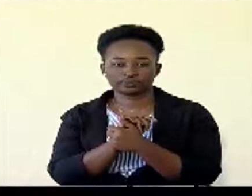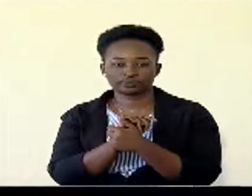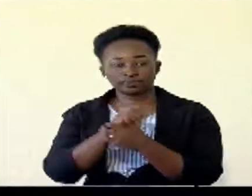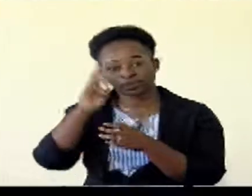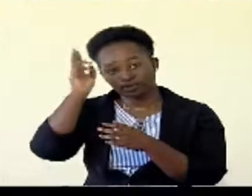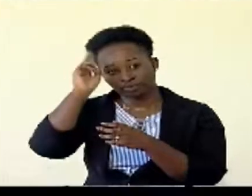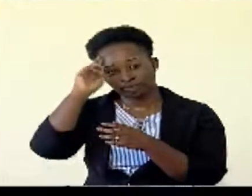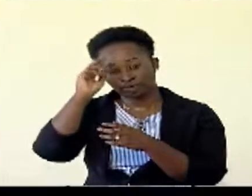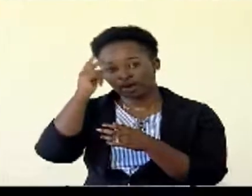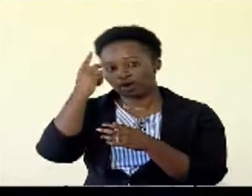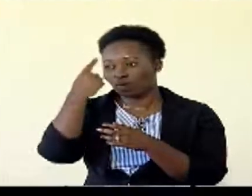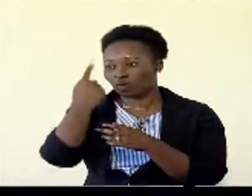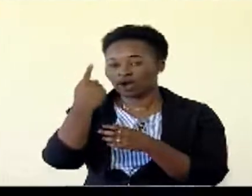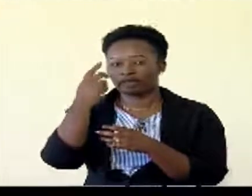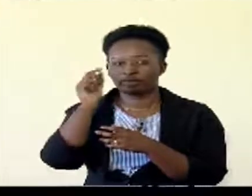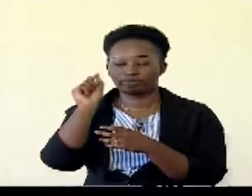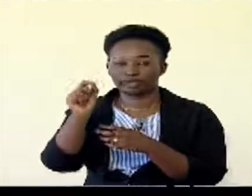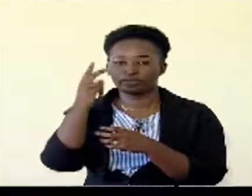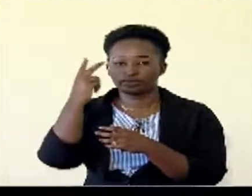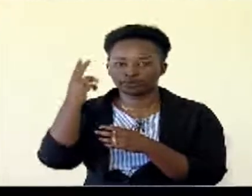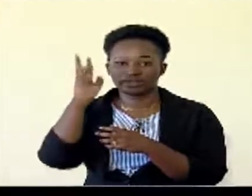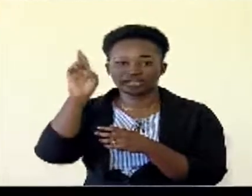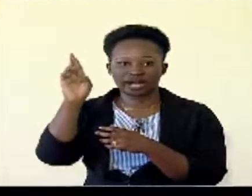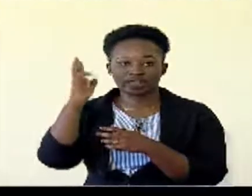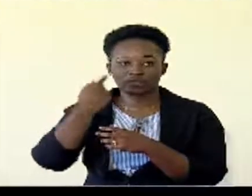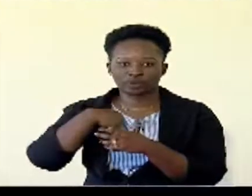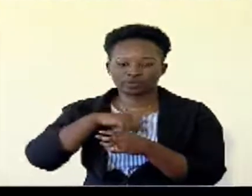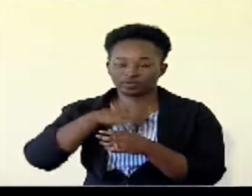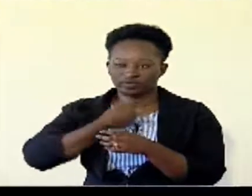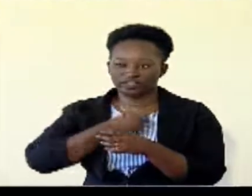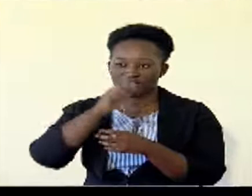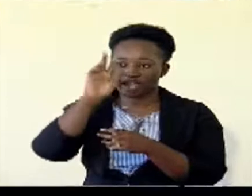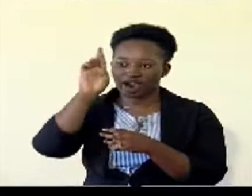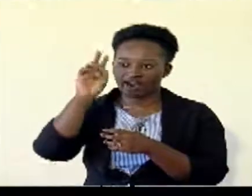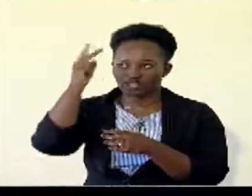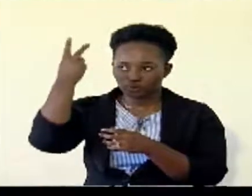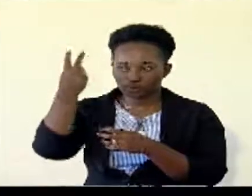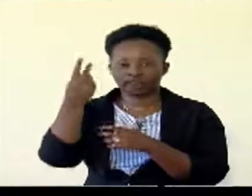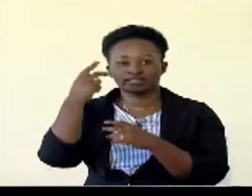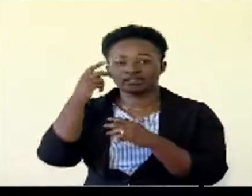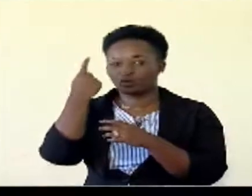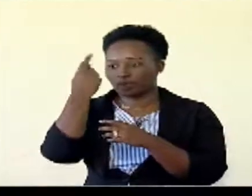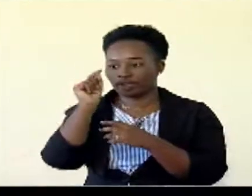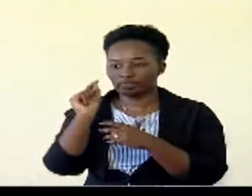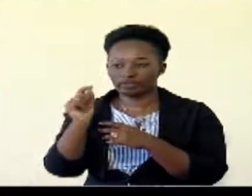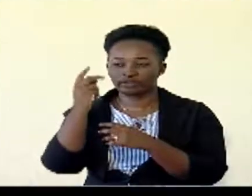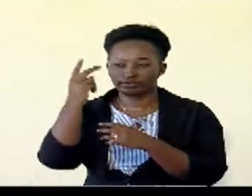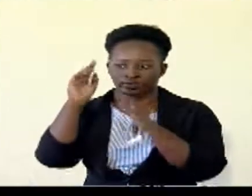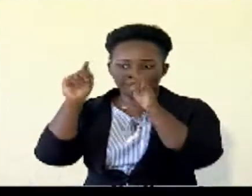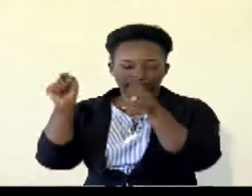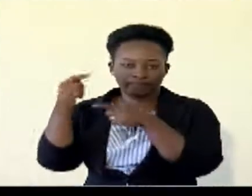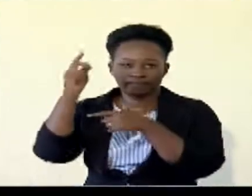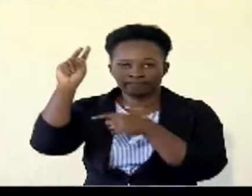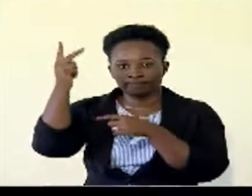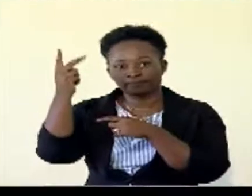Remember, 1.2 is R, so we have R squared. Okay? That is this, FR